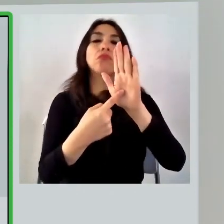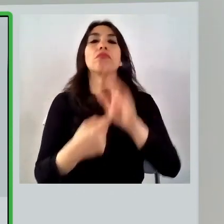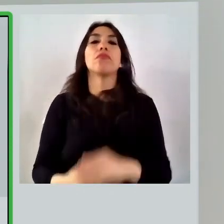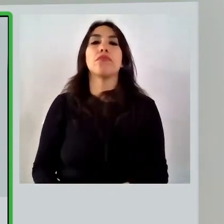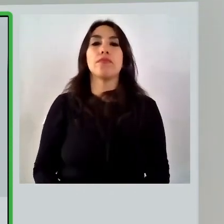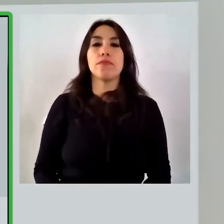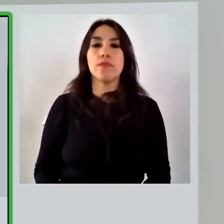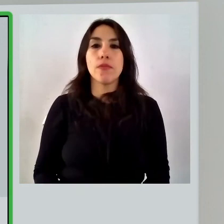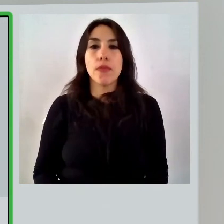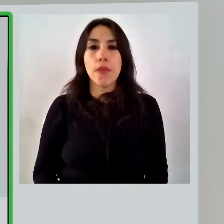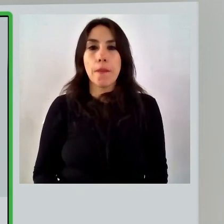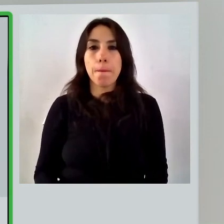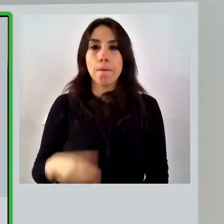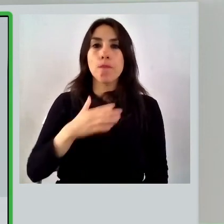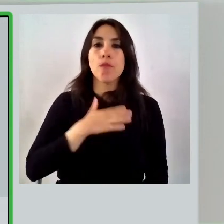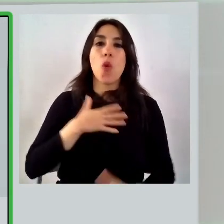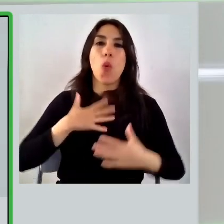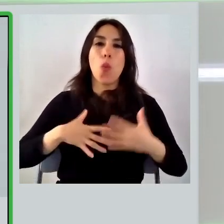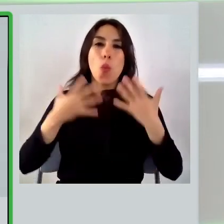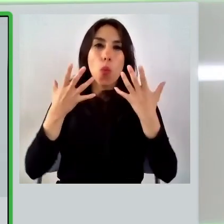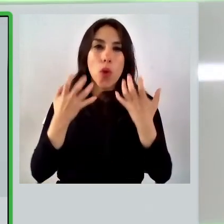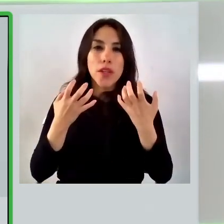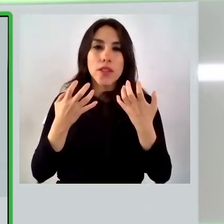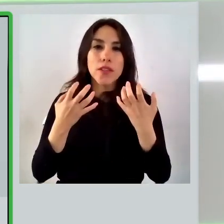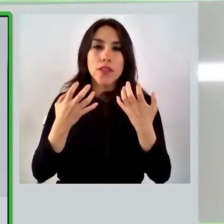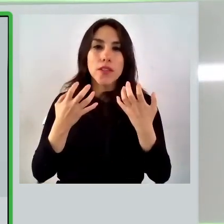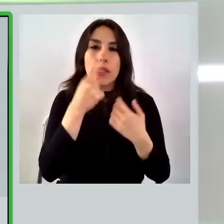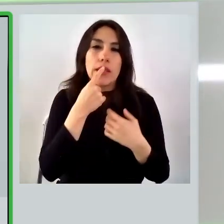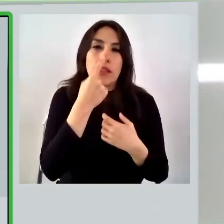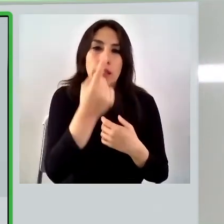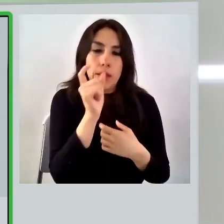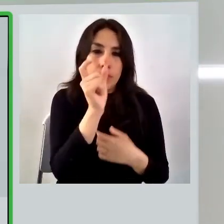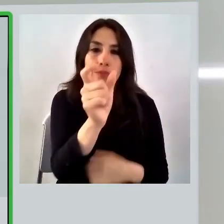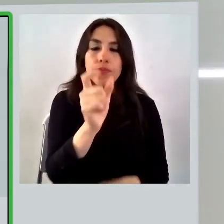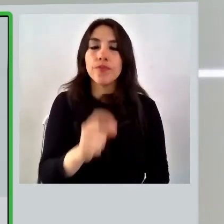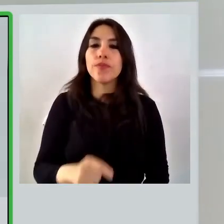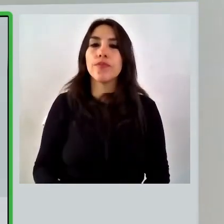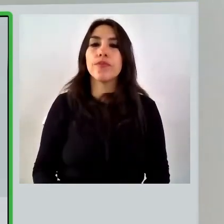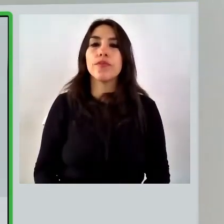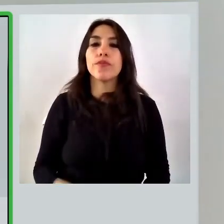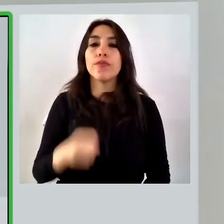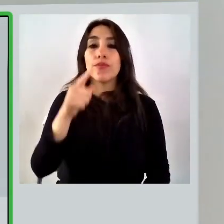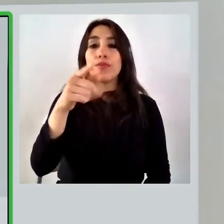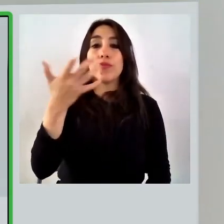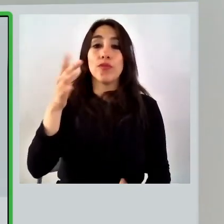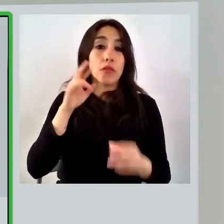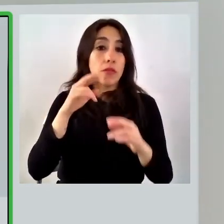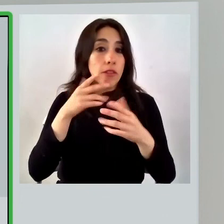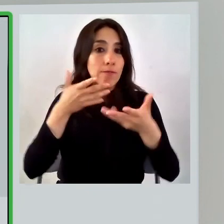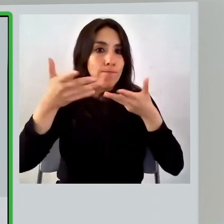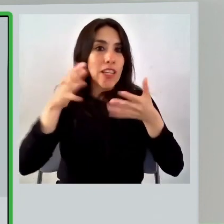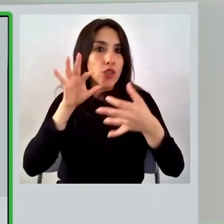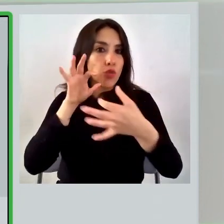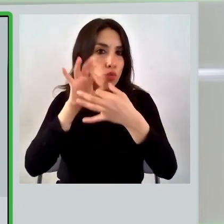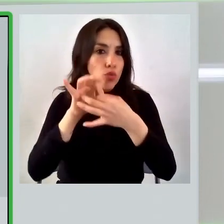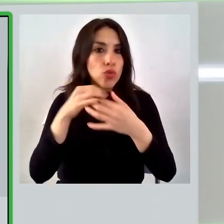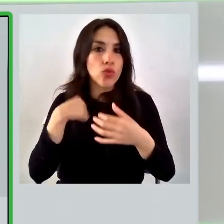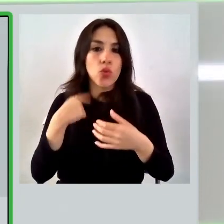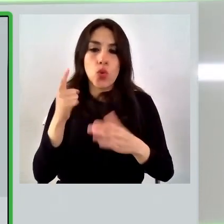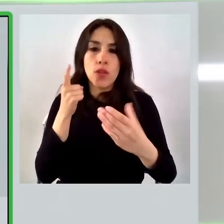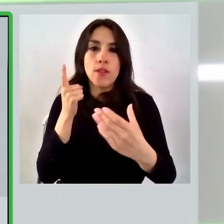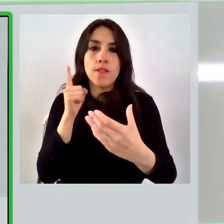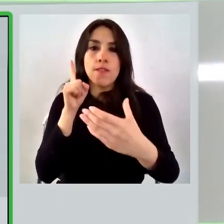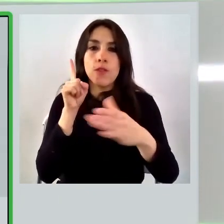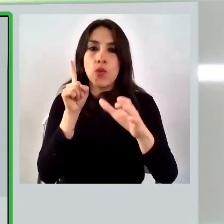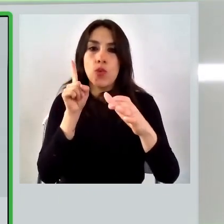belonging, psychological safety. They are role models. So, I'll just tell you what those